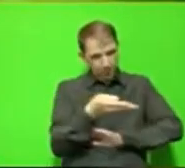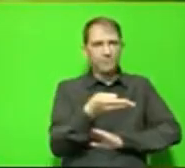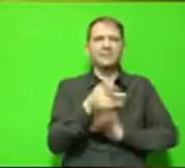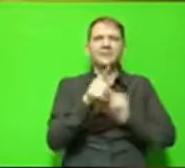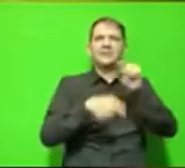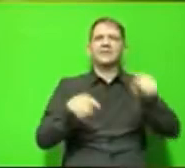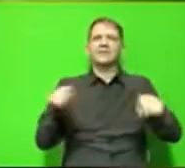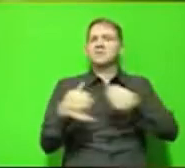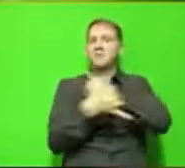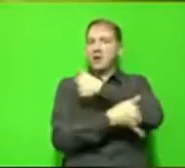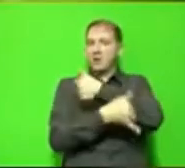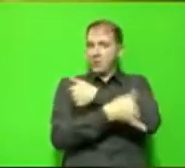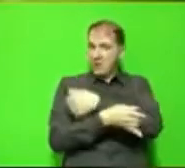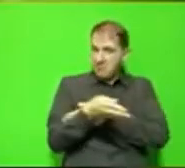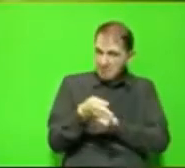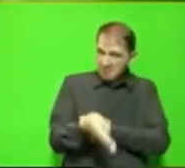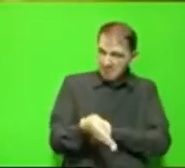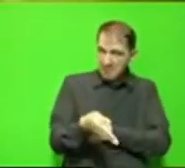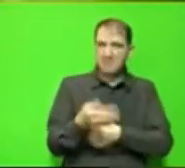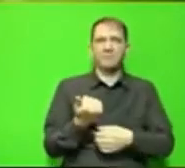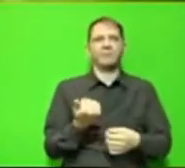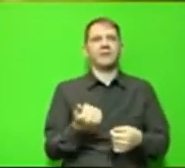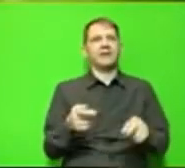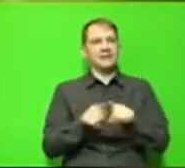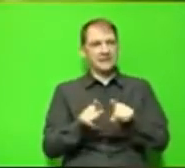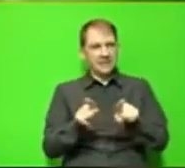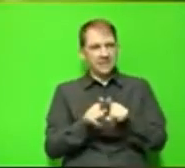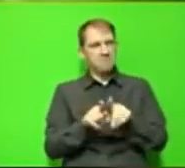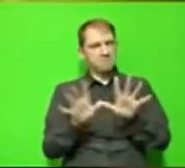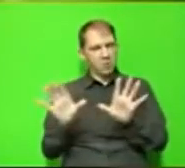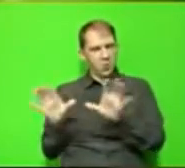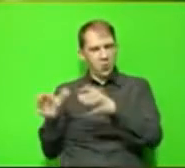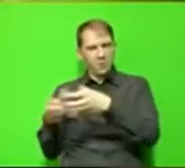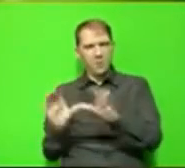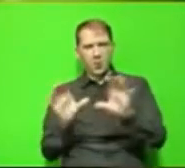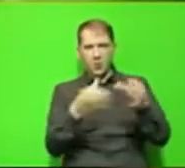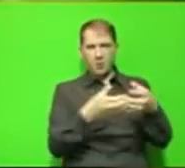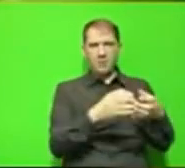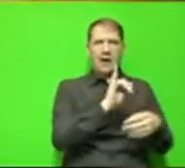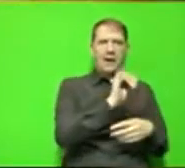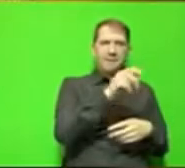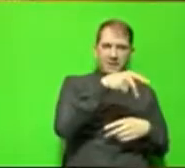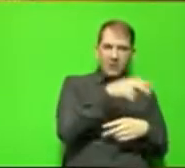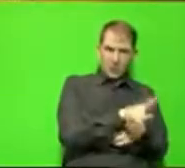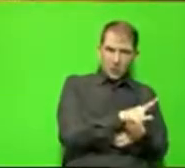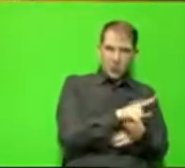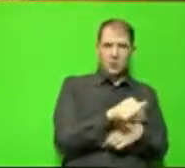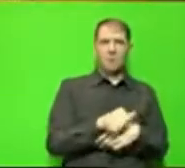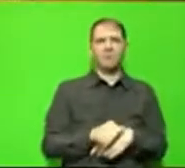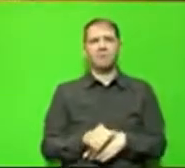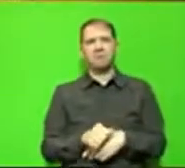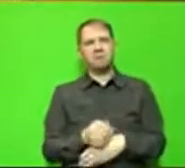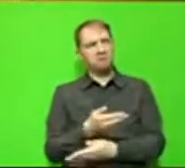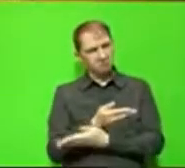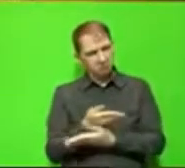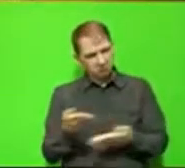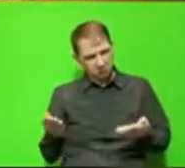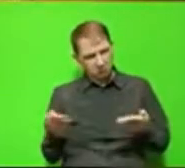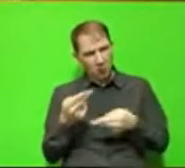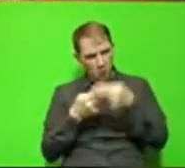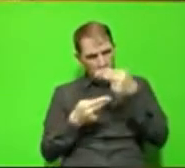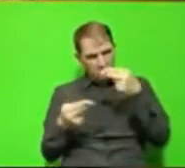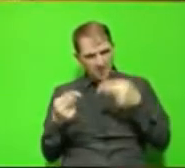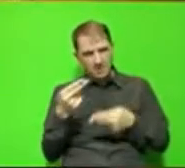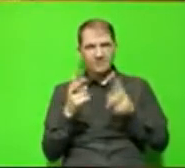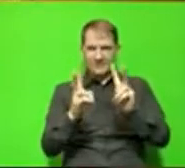various countries present, as well as the delegations from the IPU and PAP, honourable colleagues, distinguished